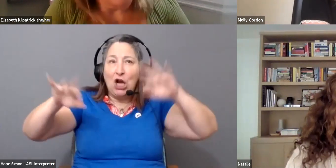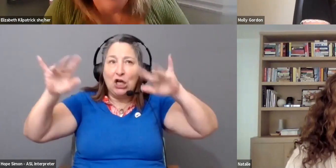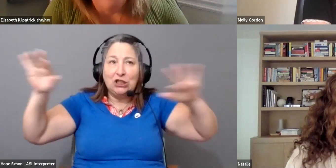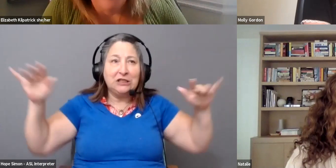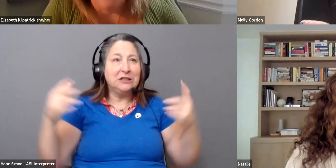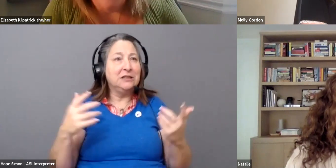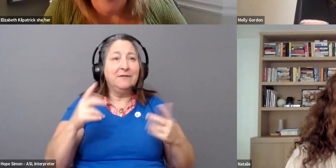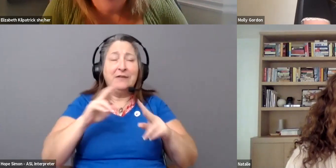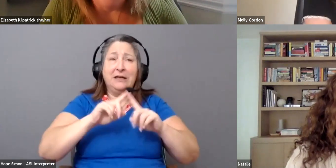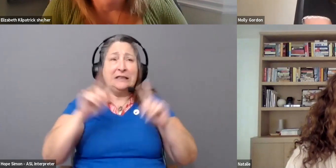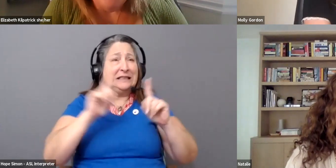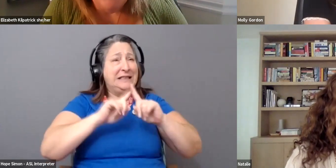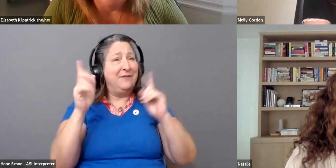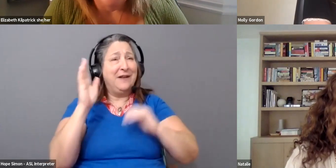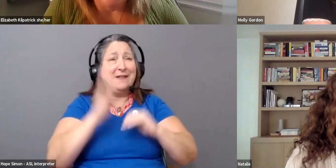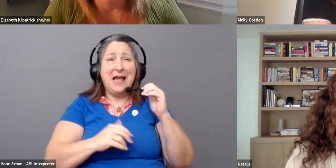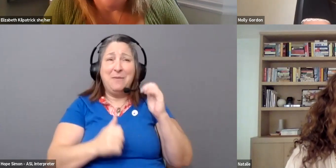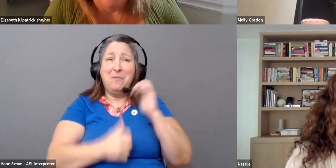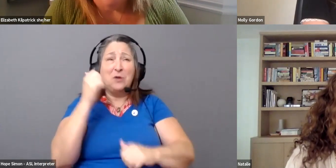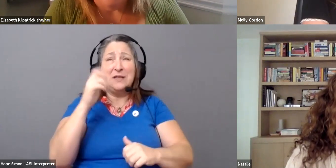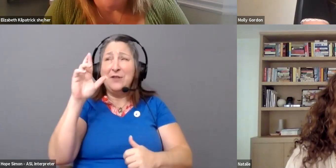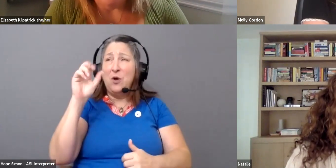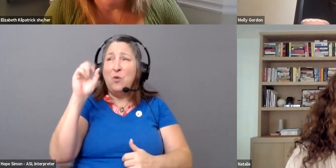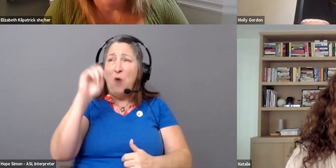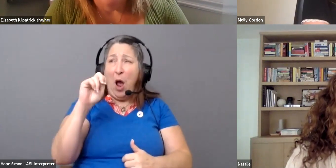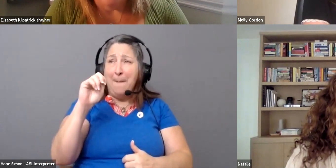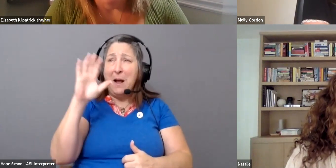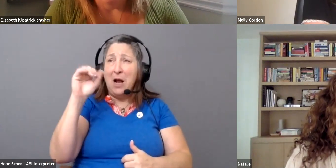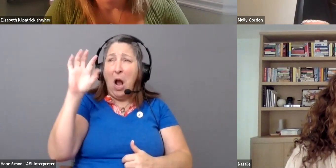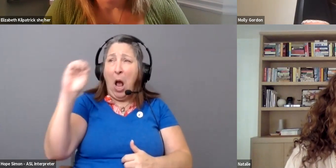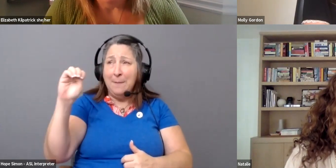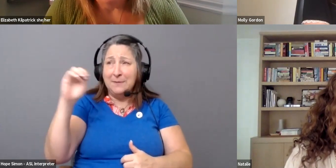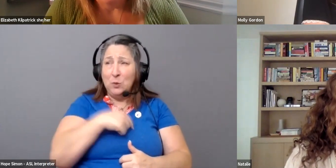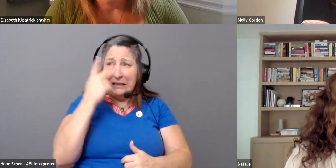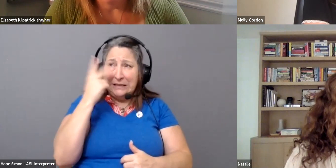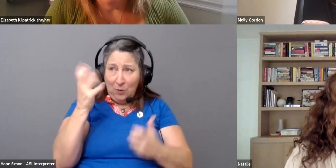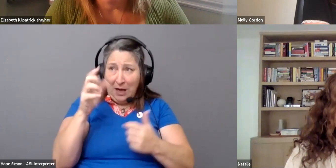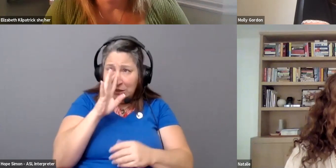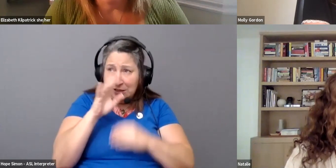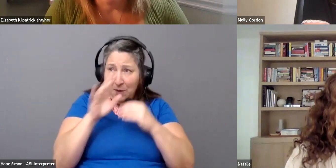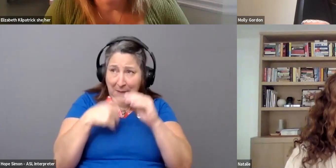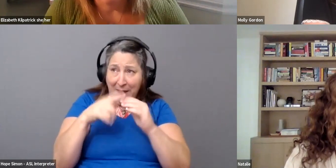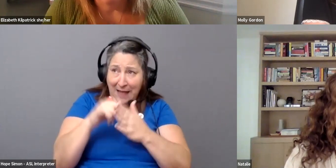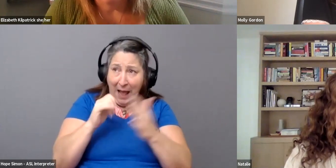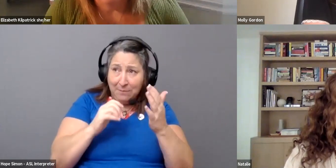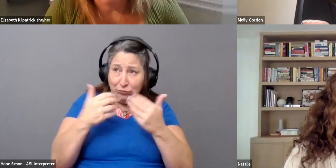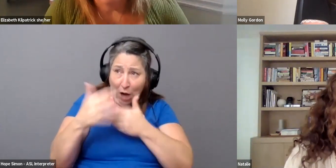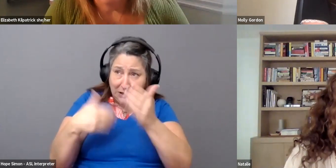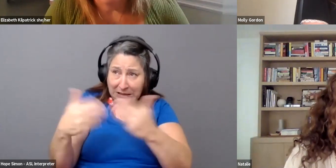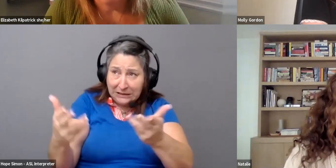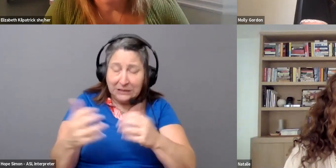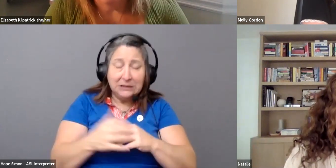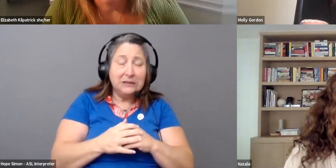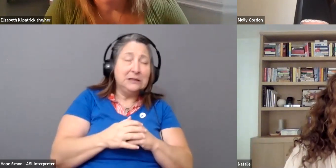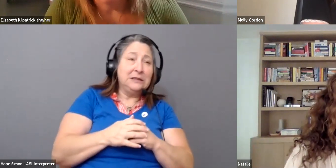different than a lot of the rom-coms that we see. Do you want to talk about that process a little bit? Sure. I mean, like, I think